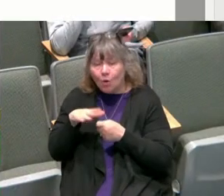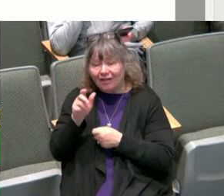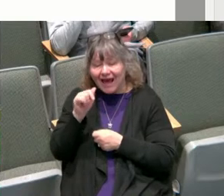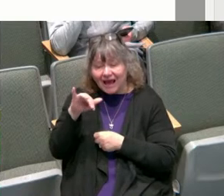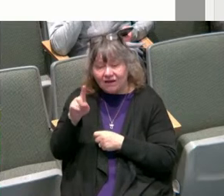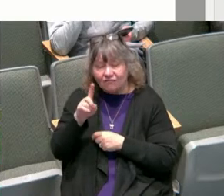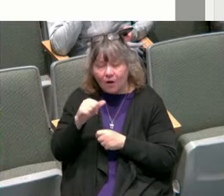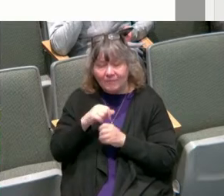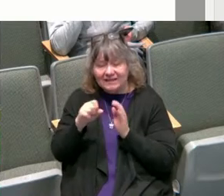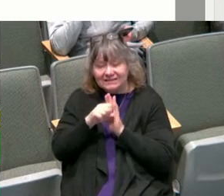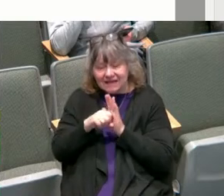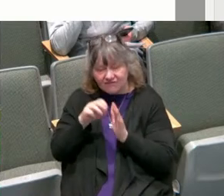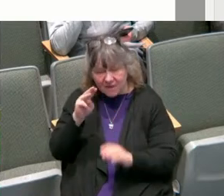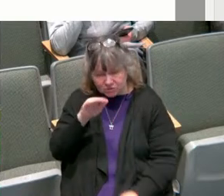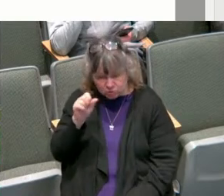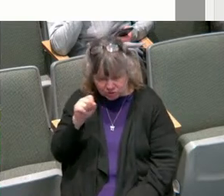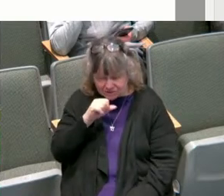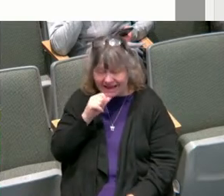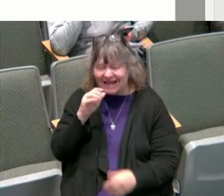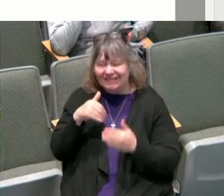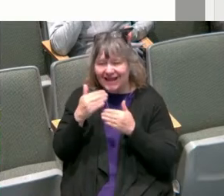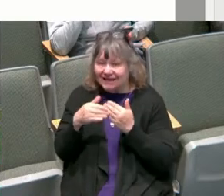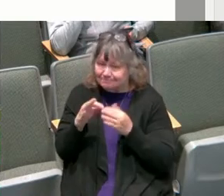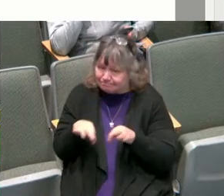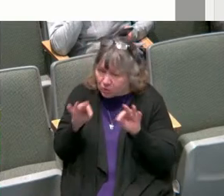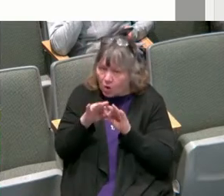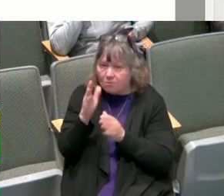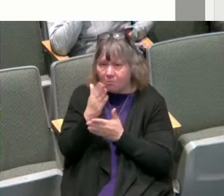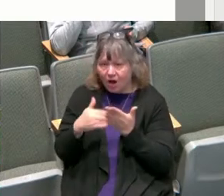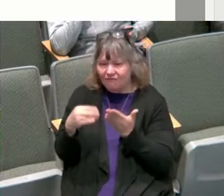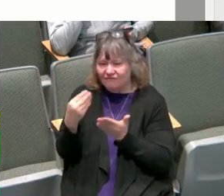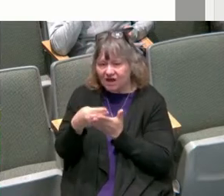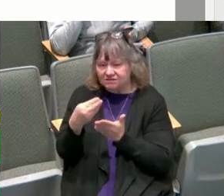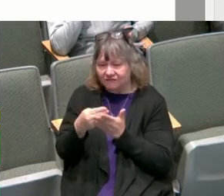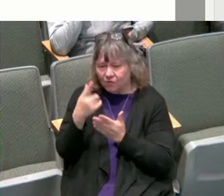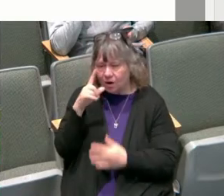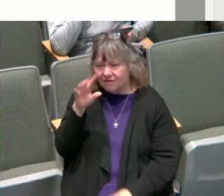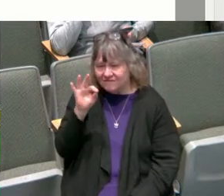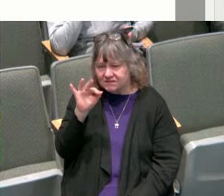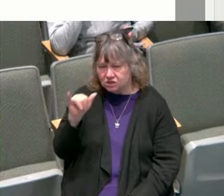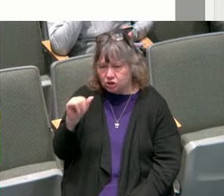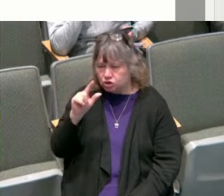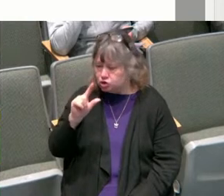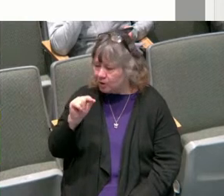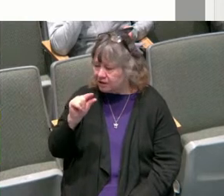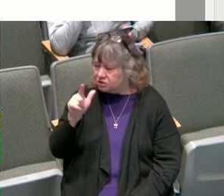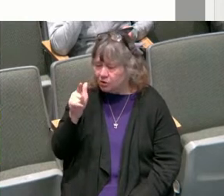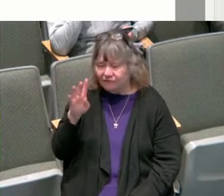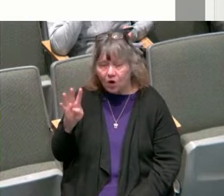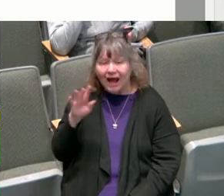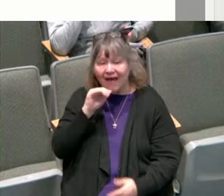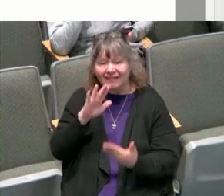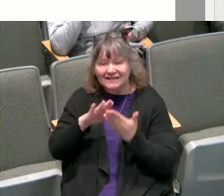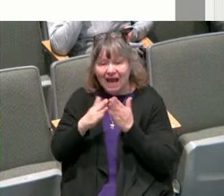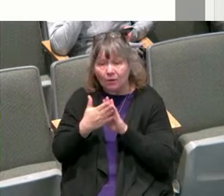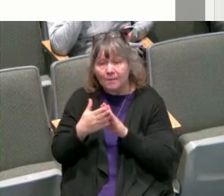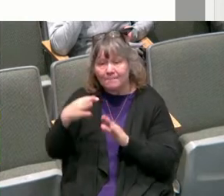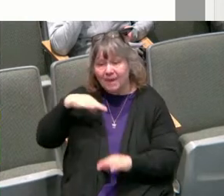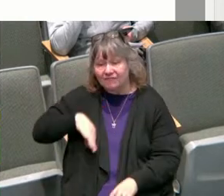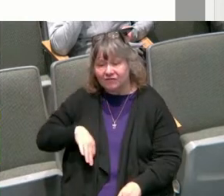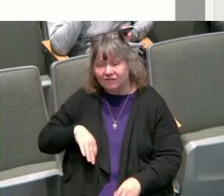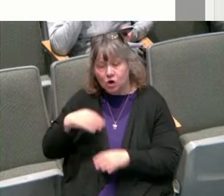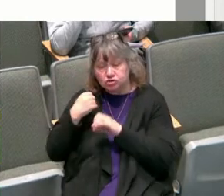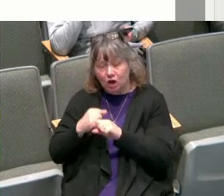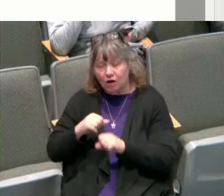Commonwealth is the town's next most important source of funds for the fiscal year 2024 and the town benefited from a very strong